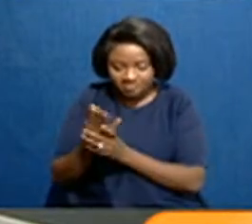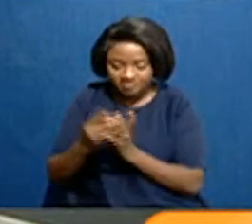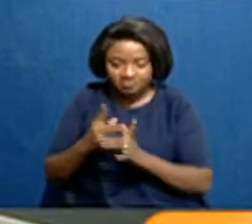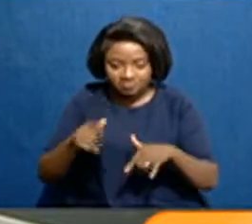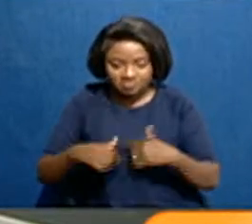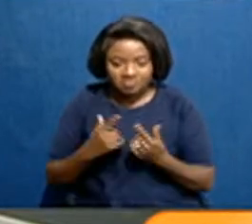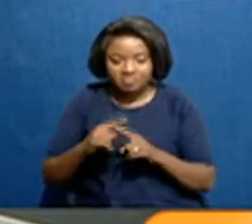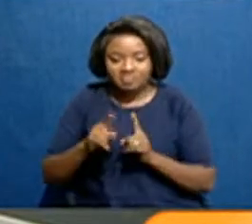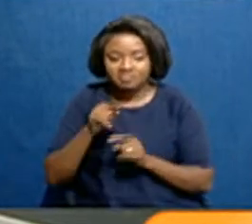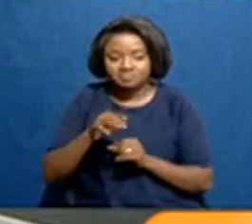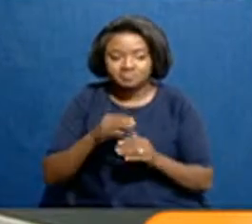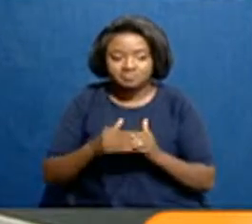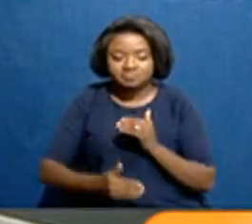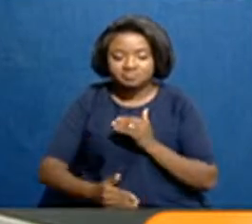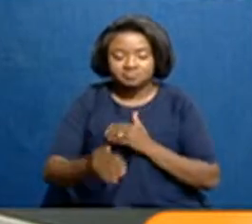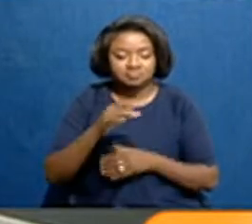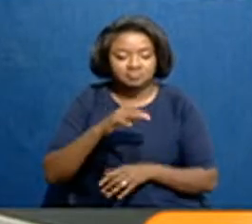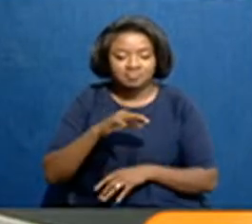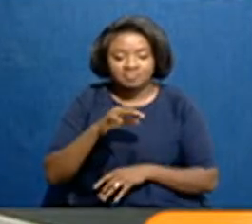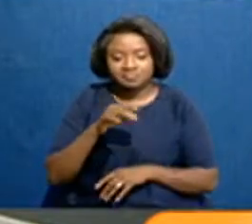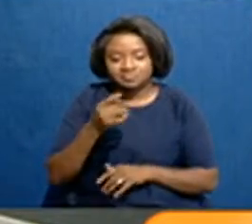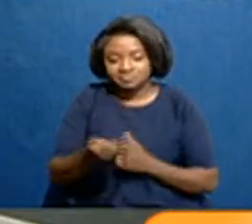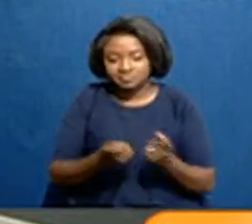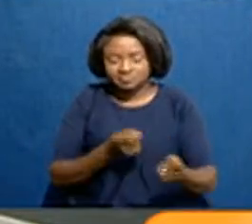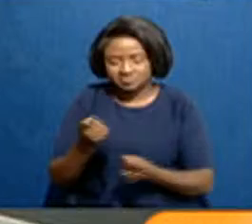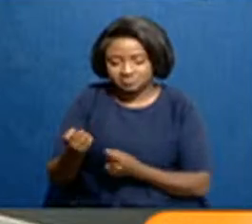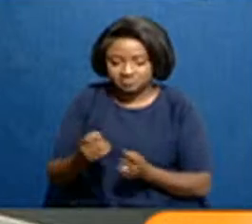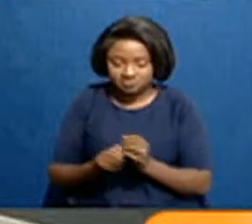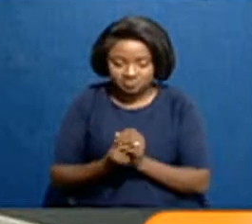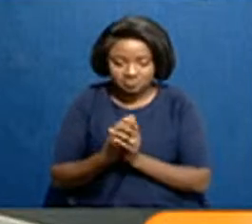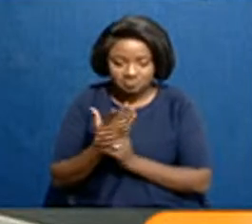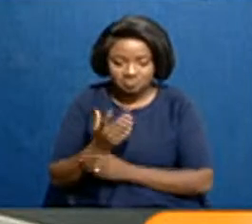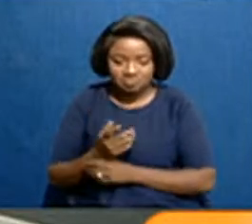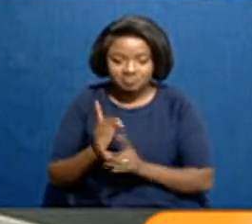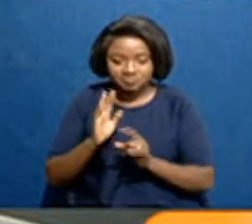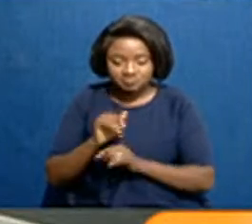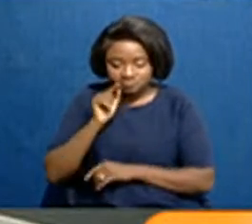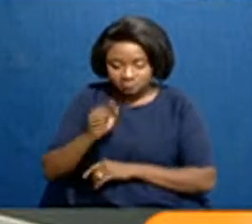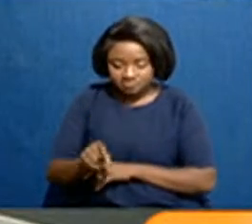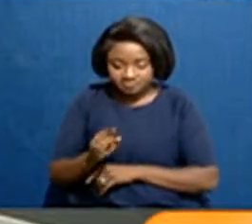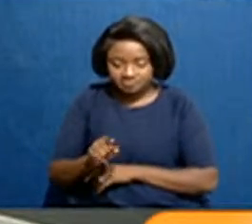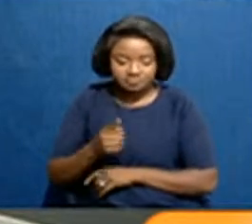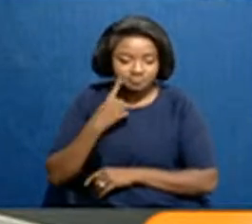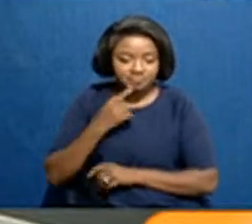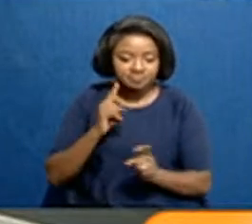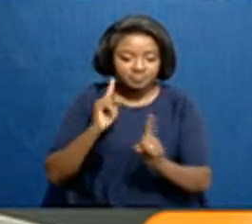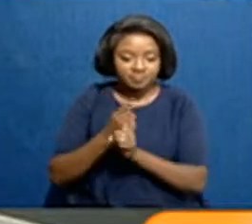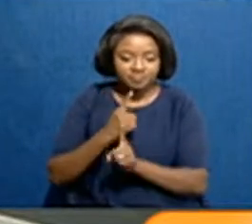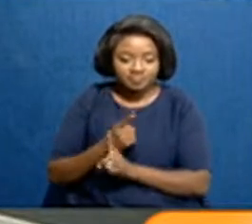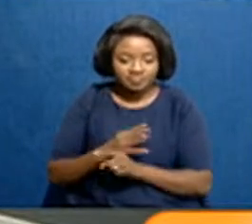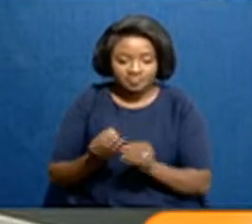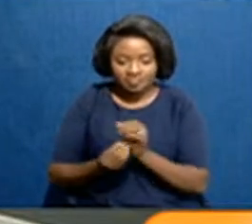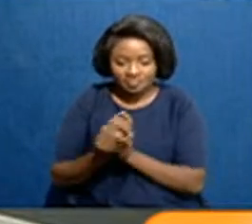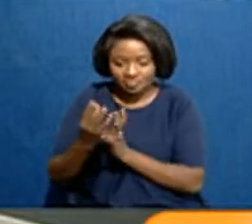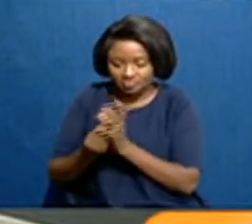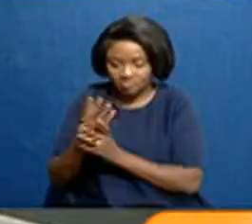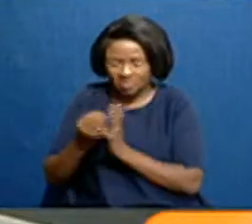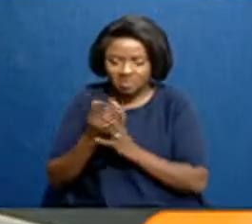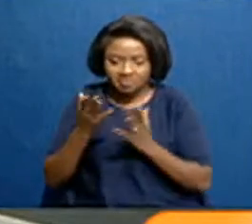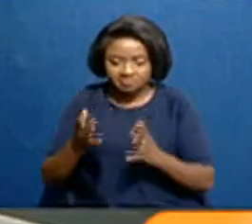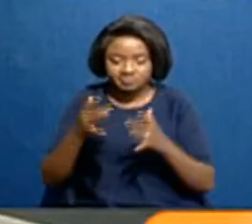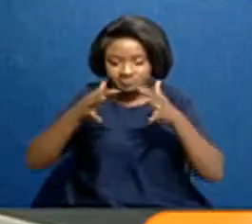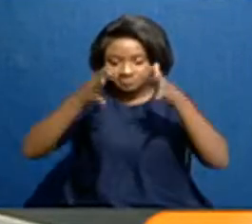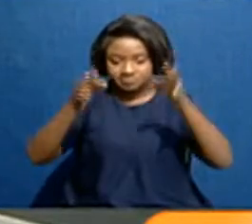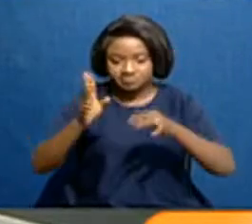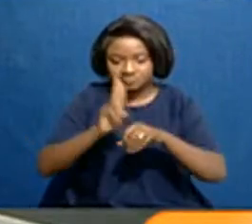poor germination rate of plants. Now, it is against this backdrop that some growers are now